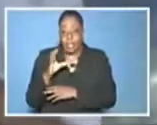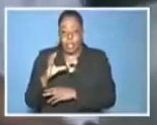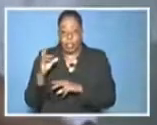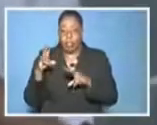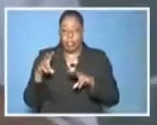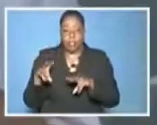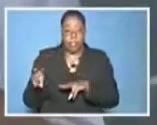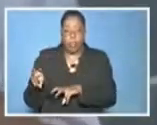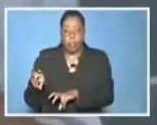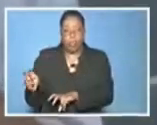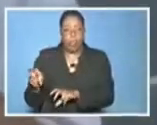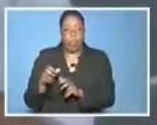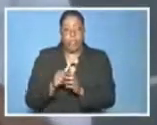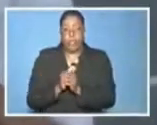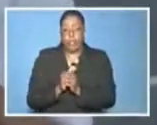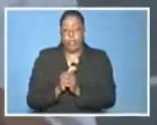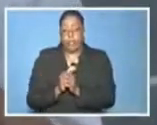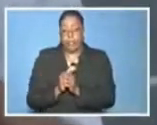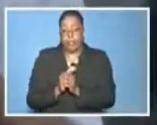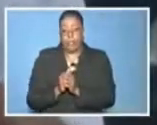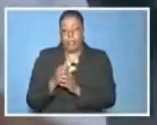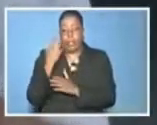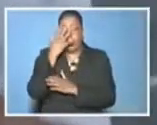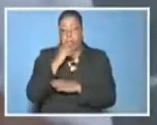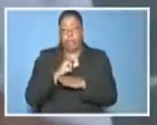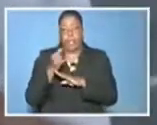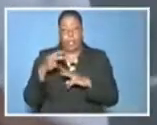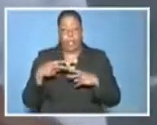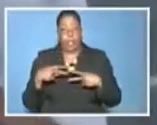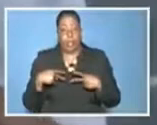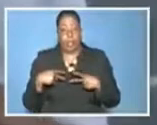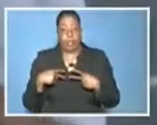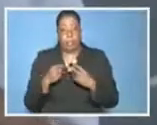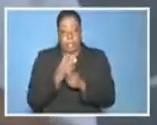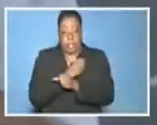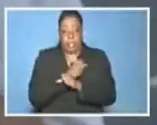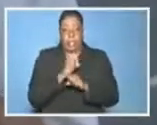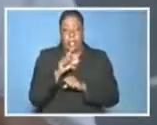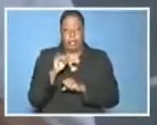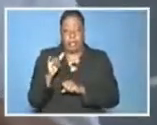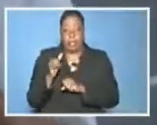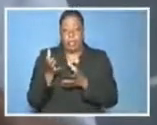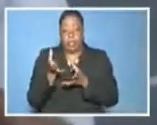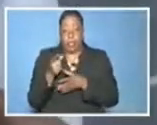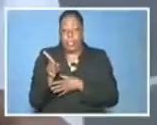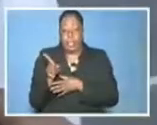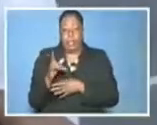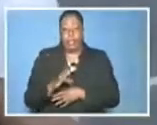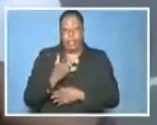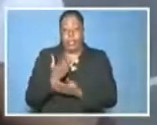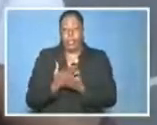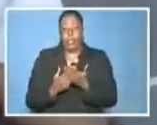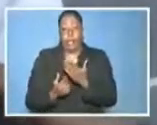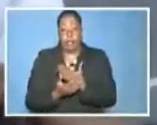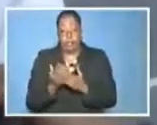Exuma and the beautiful island that we have. But obviously we want them to do so in a safe manner. We want them to feel comfortable when they're driving around.